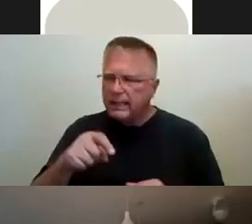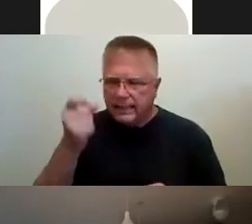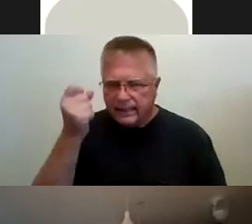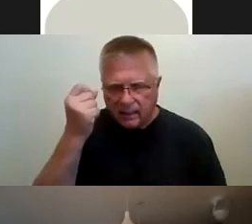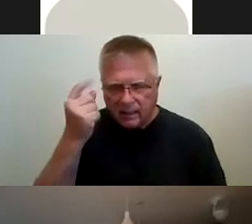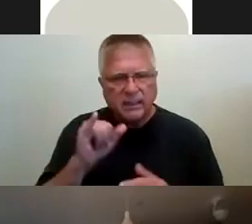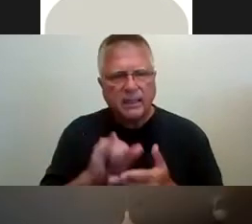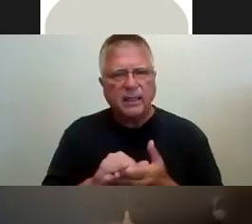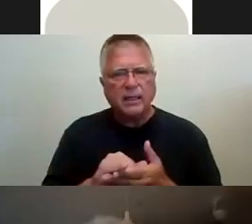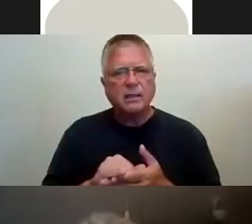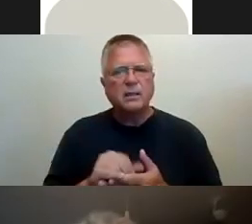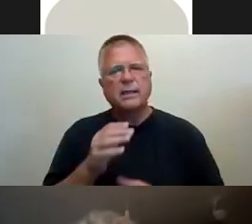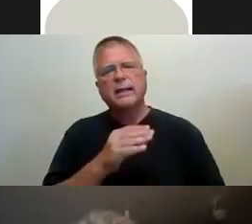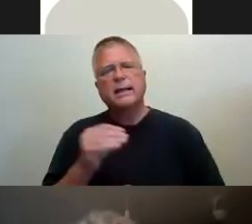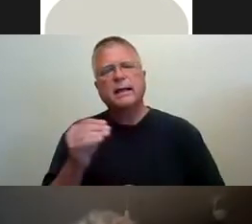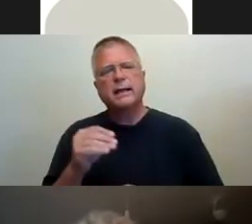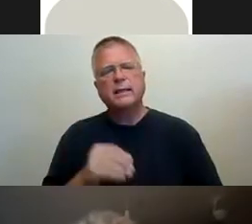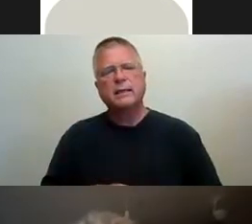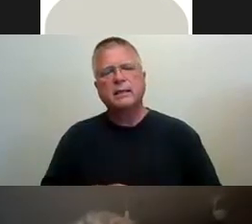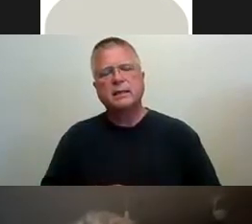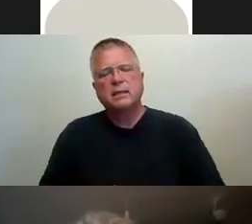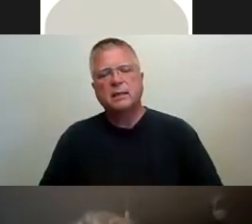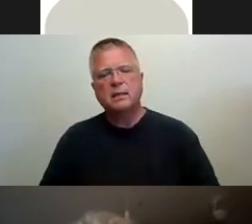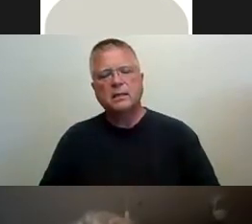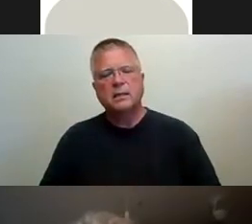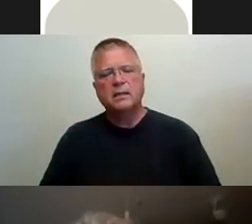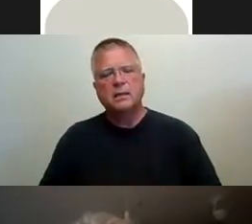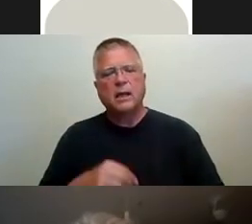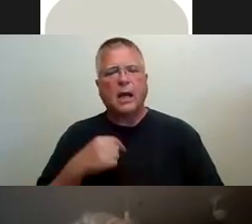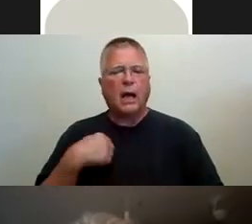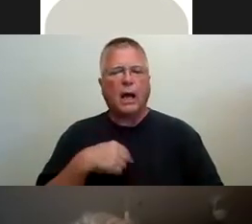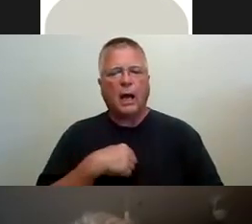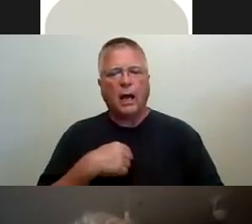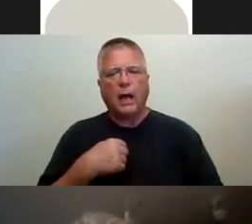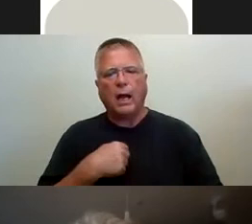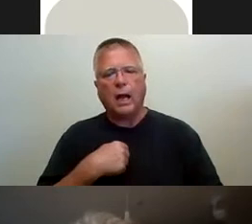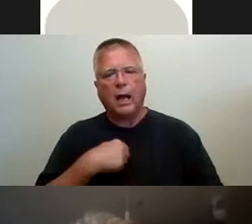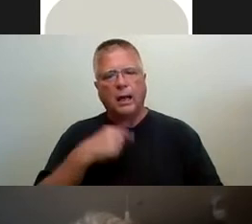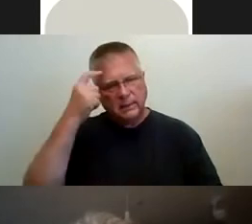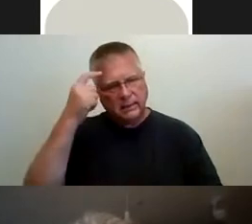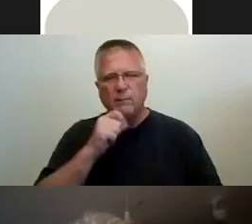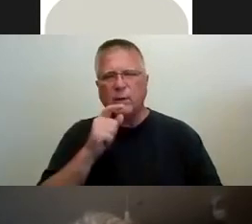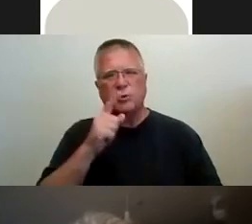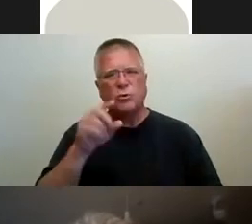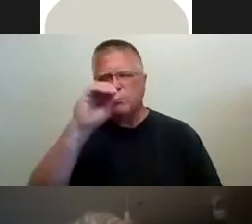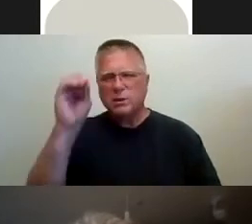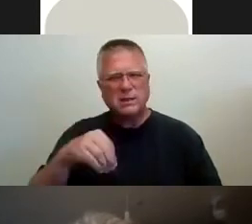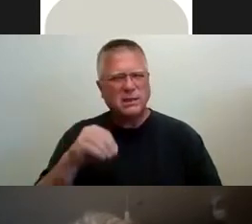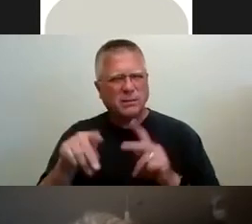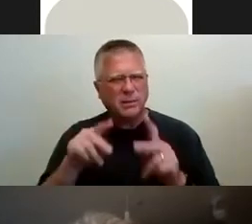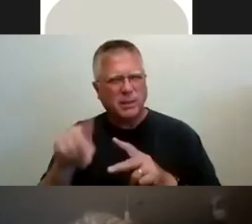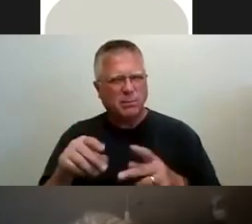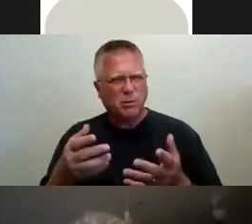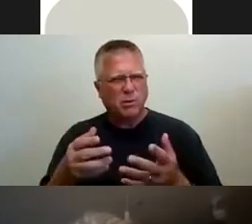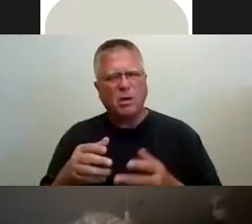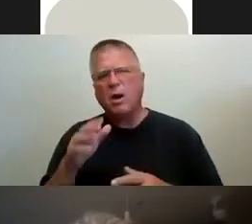that. And so what I just think that I'm not sure the percentage of people. And